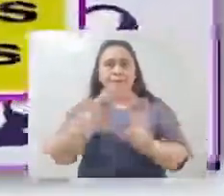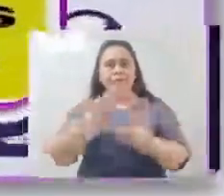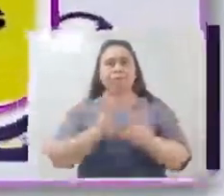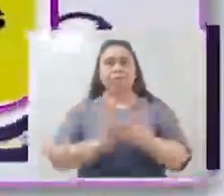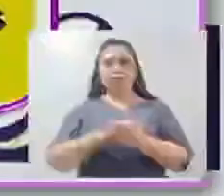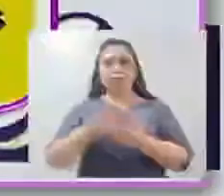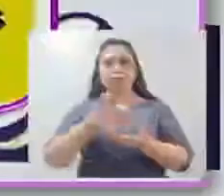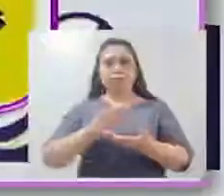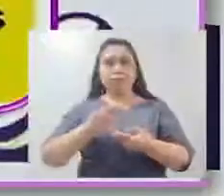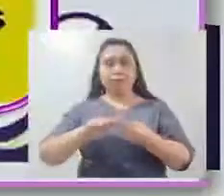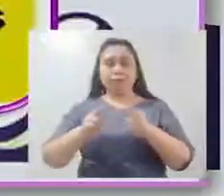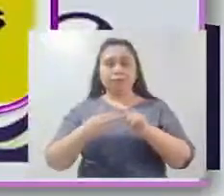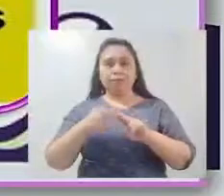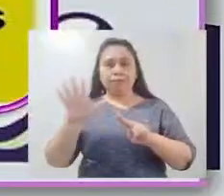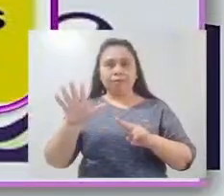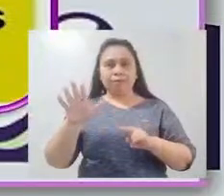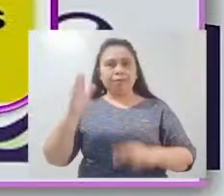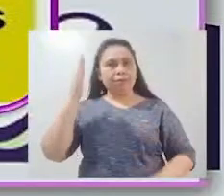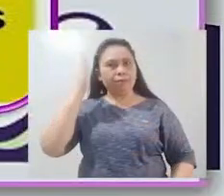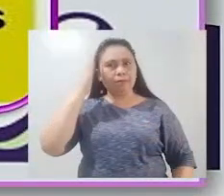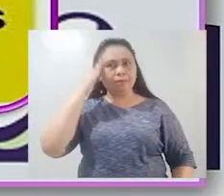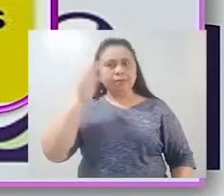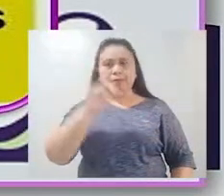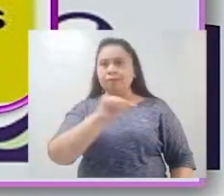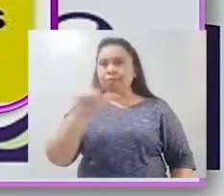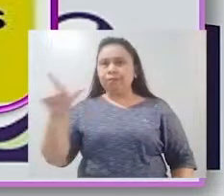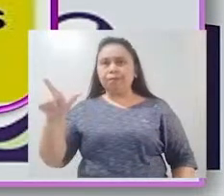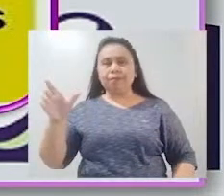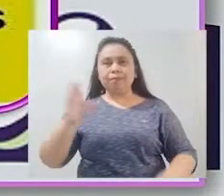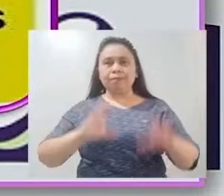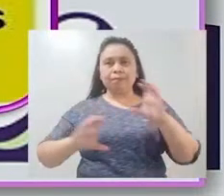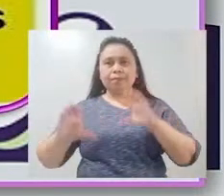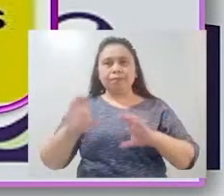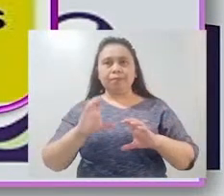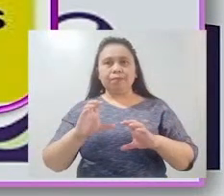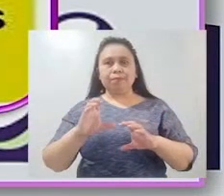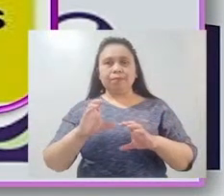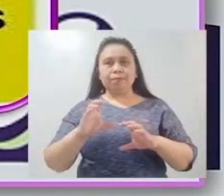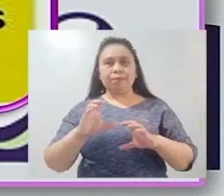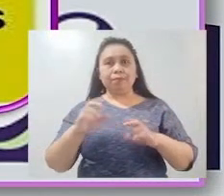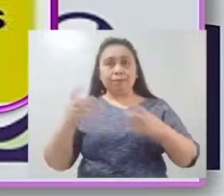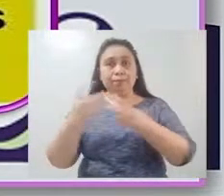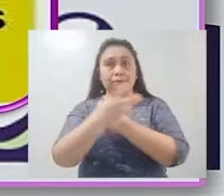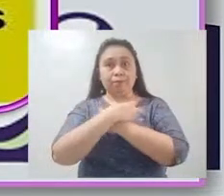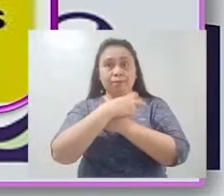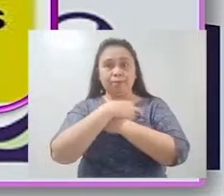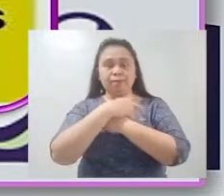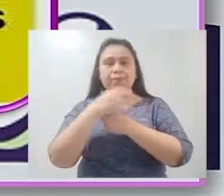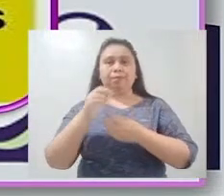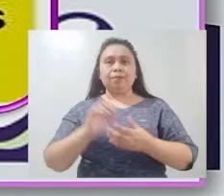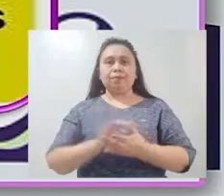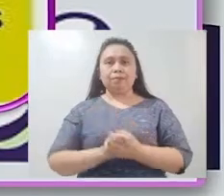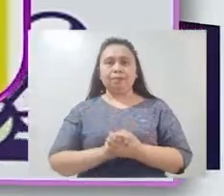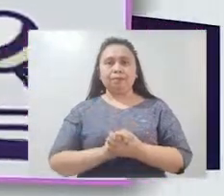Number 5, assume that all chemicals of unknown toxicity are highly